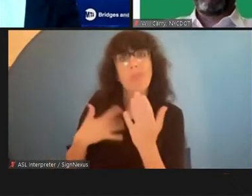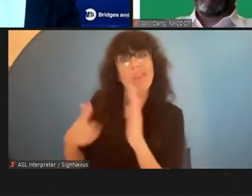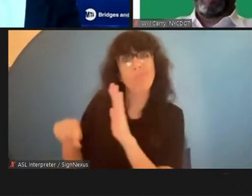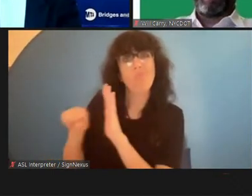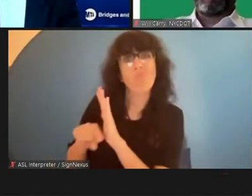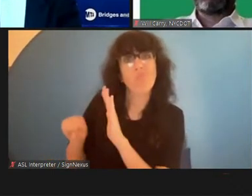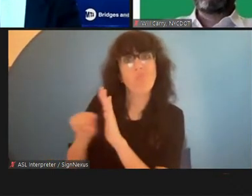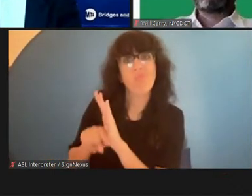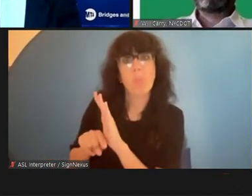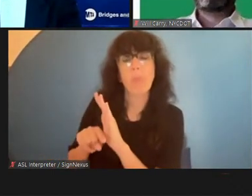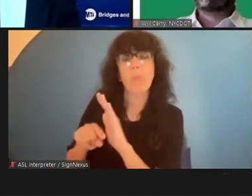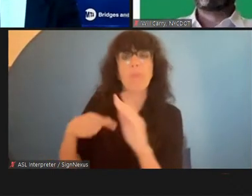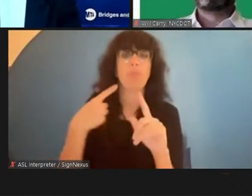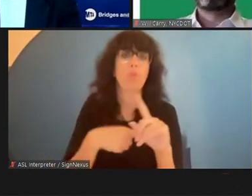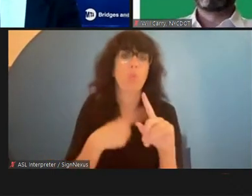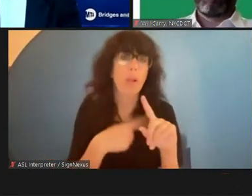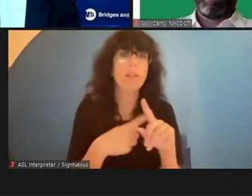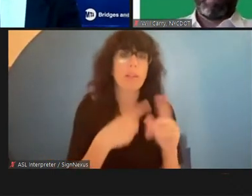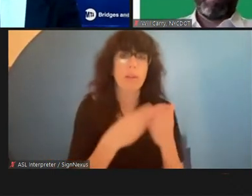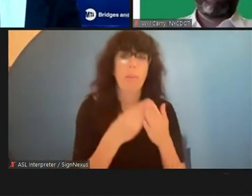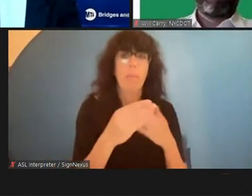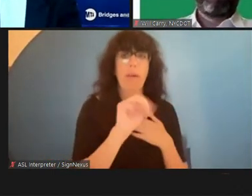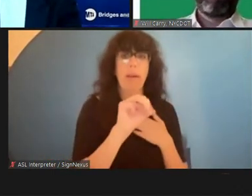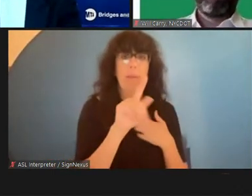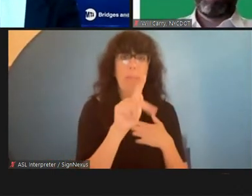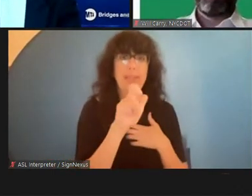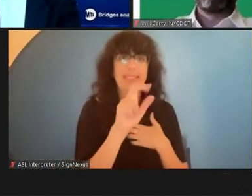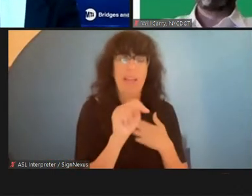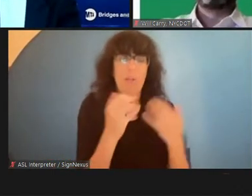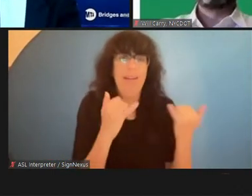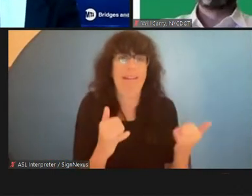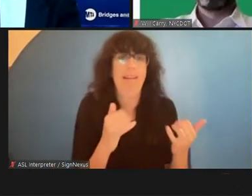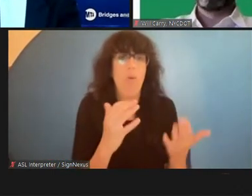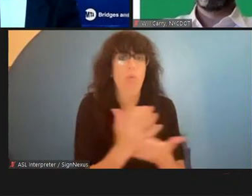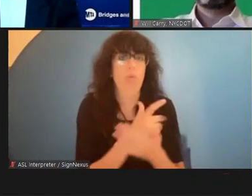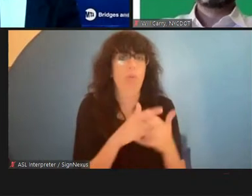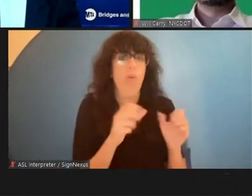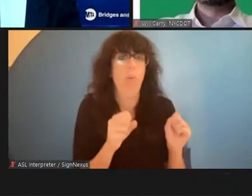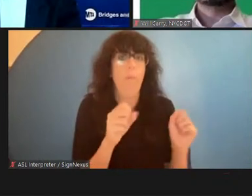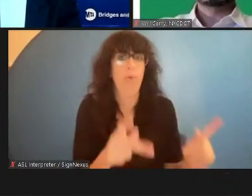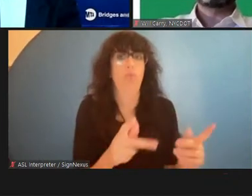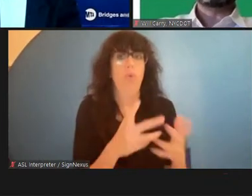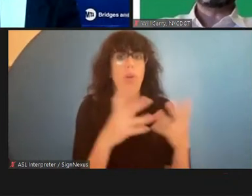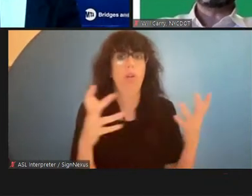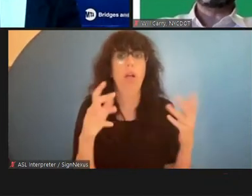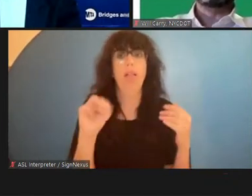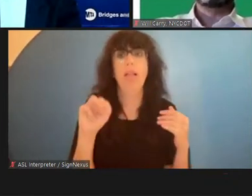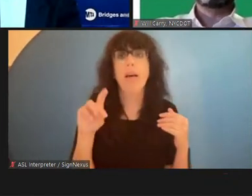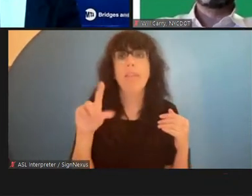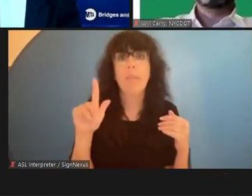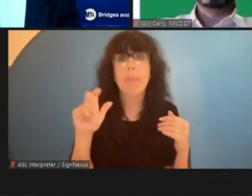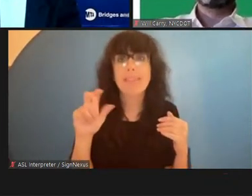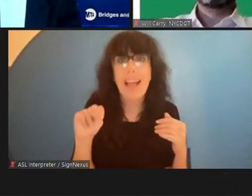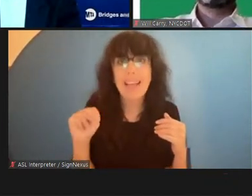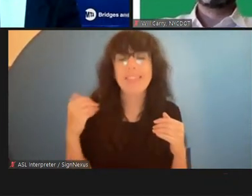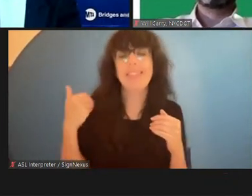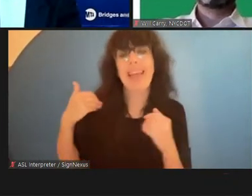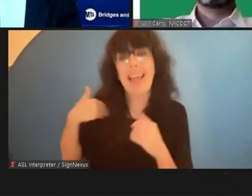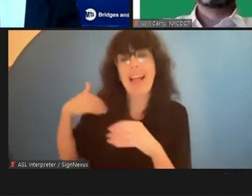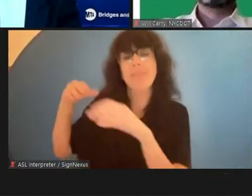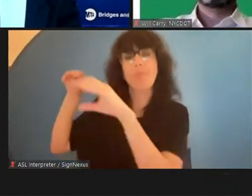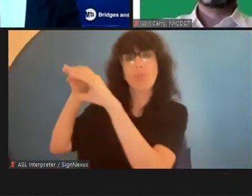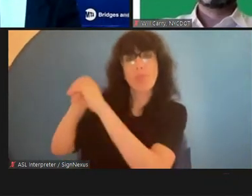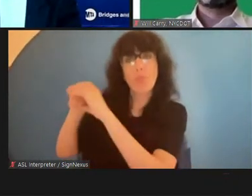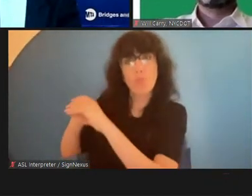way renting or buying medallion now is an opportunity there is a lot of medallions in storage and medallion values are